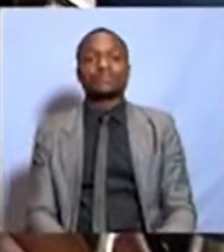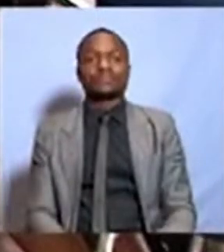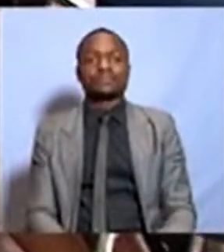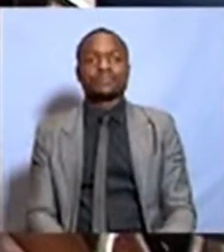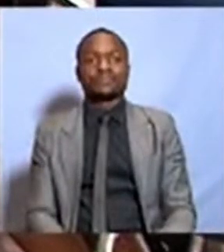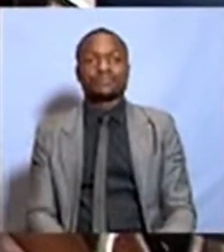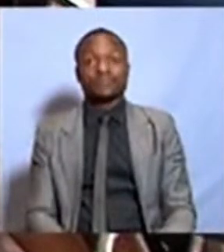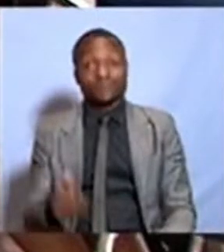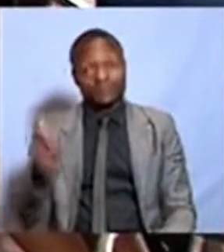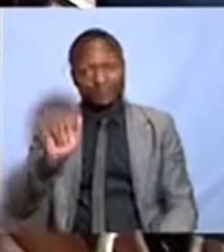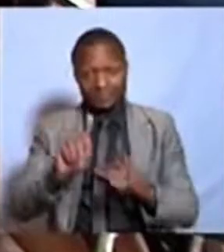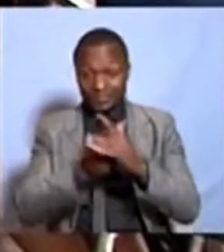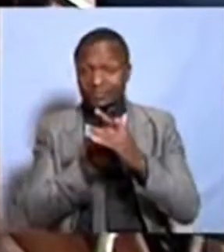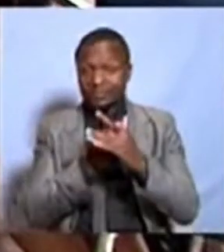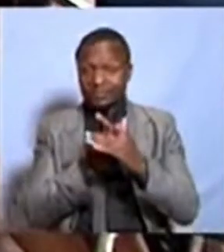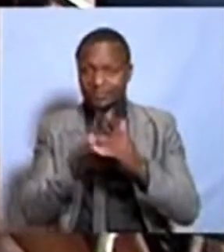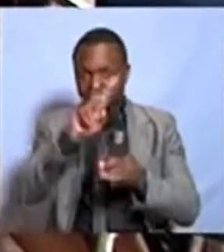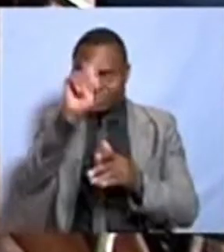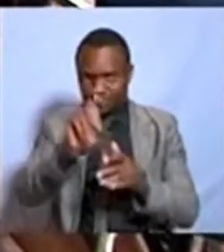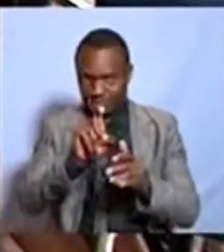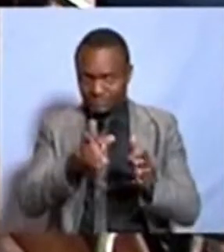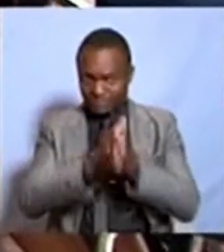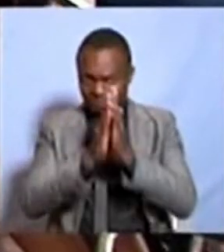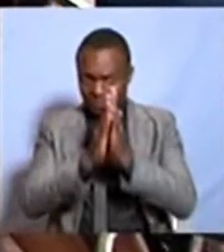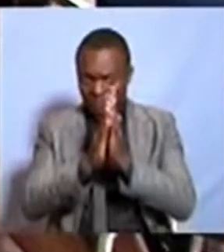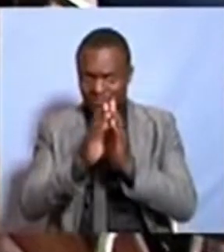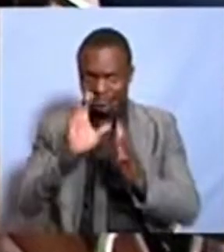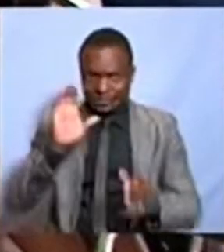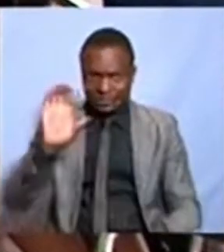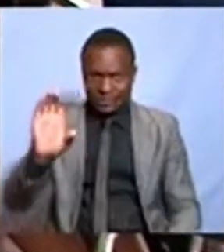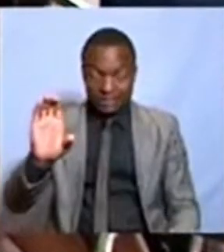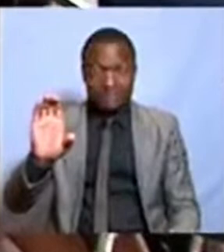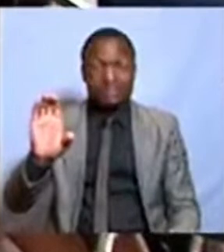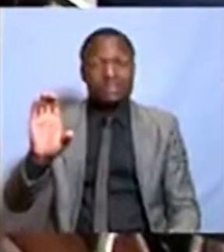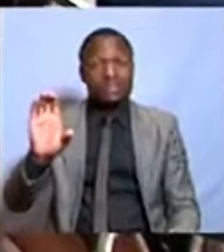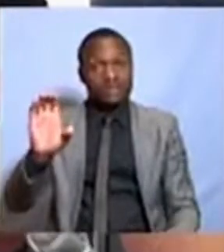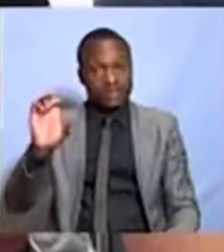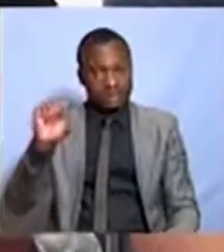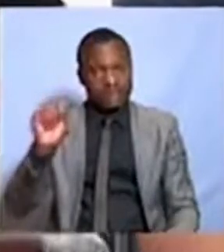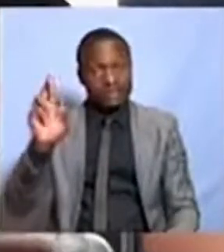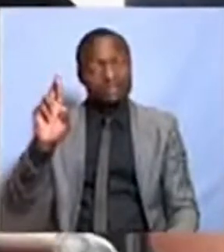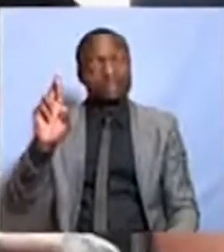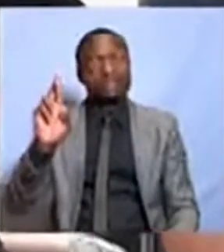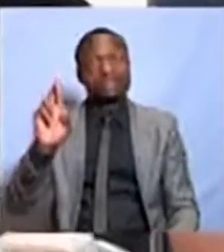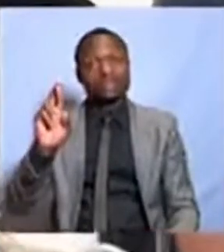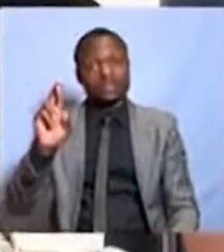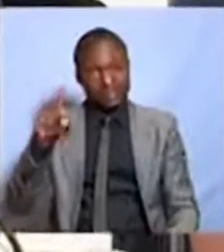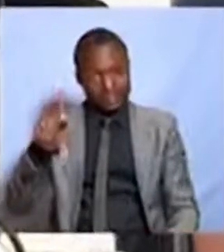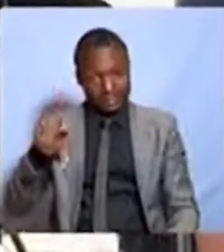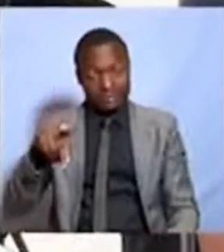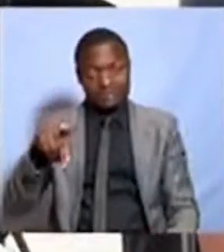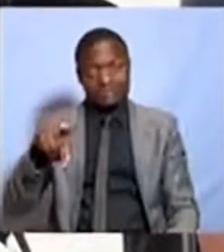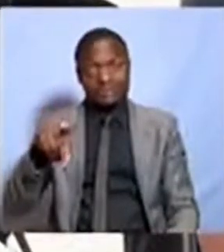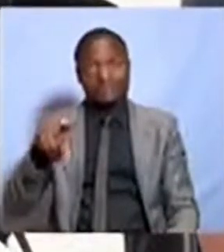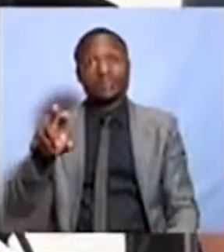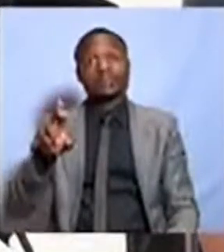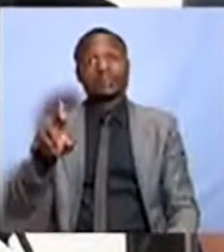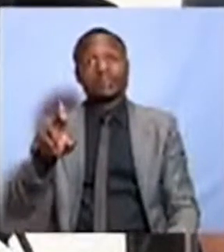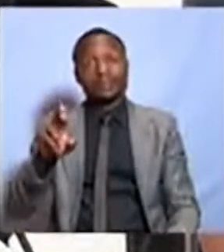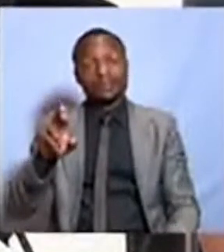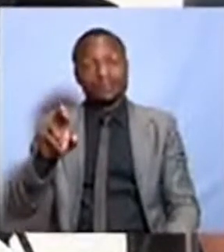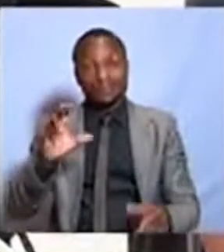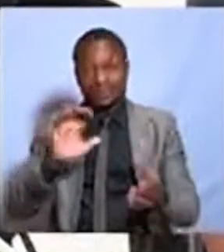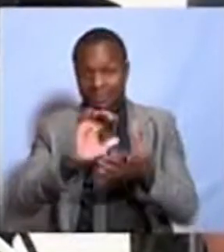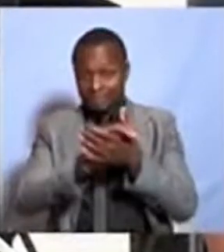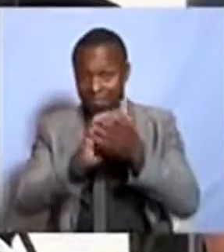I think I'll start with the question you asked about CSOs collaborating. Yes, we do collaborate. Actually, CSPR is the co-chair